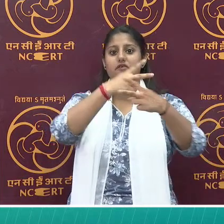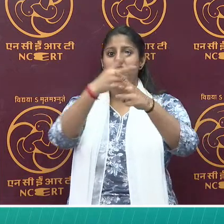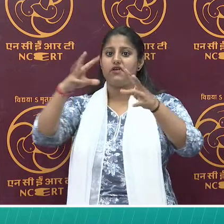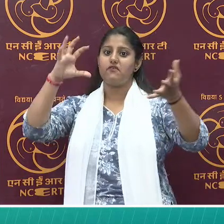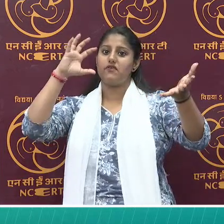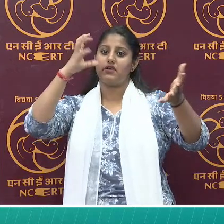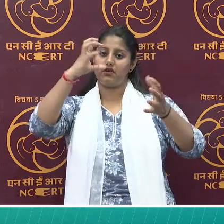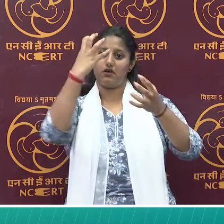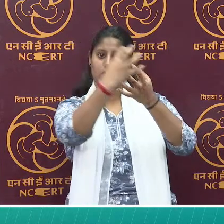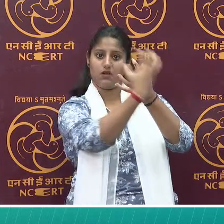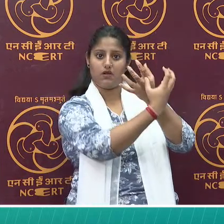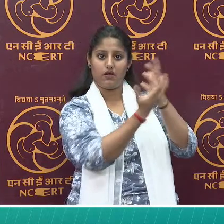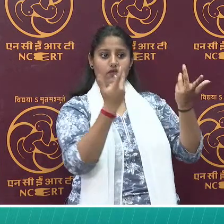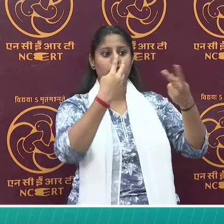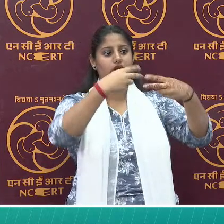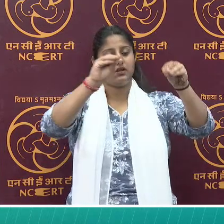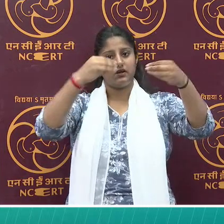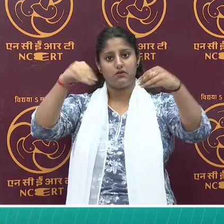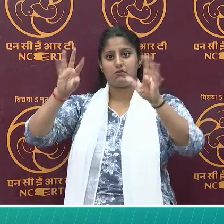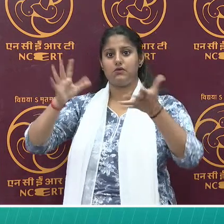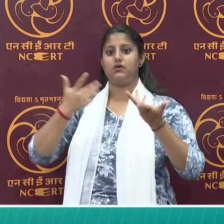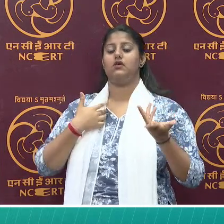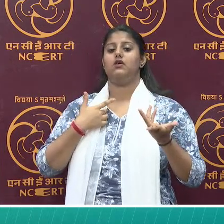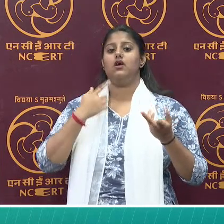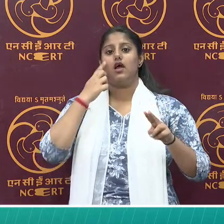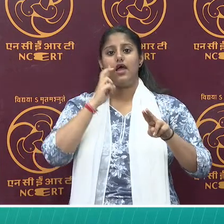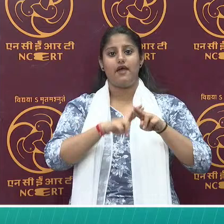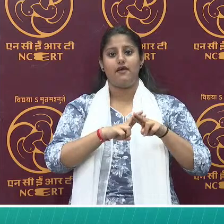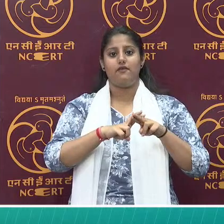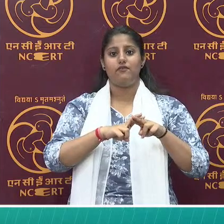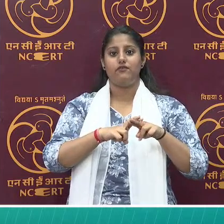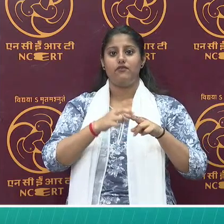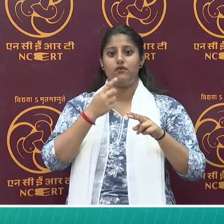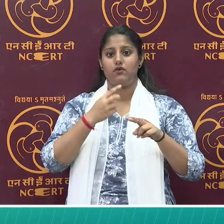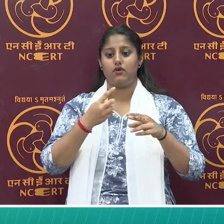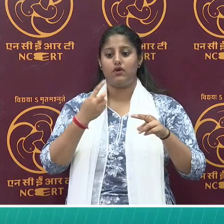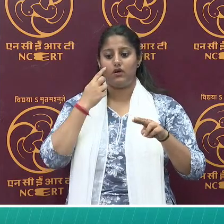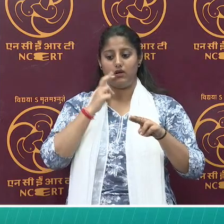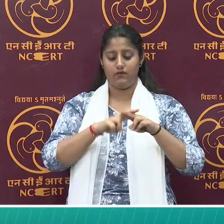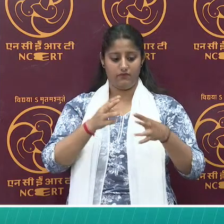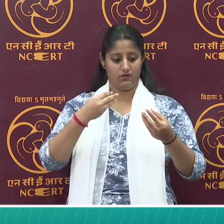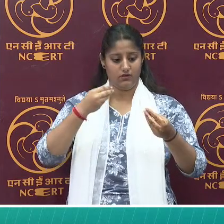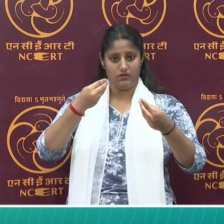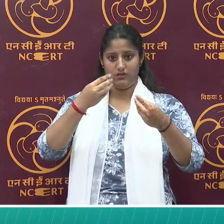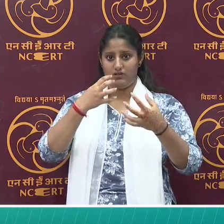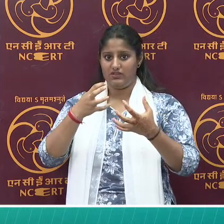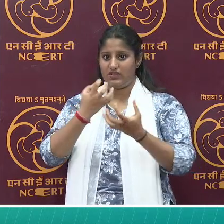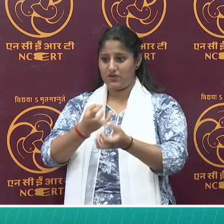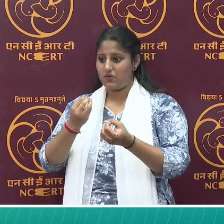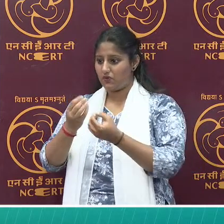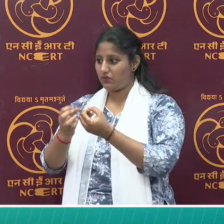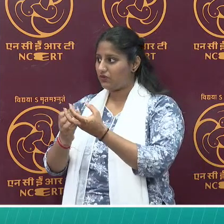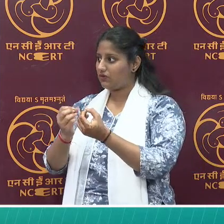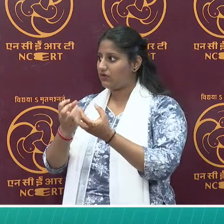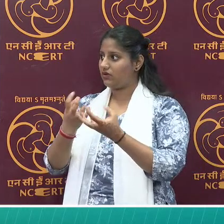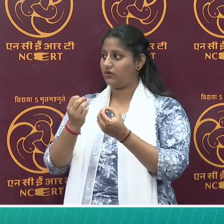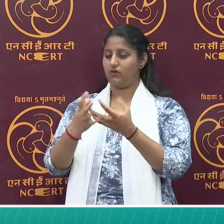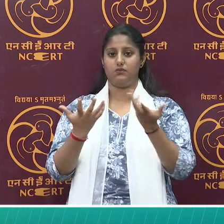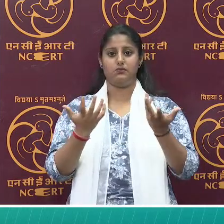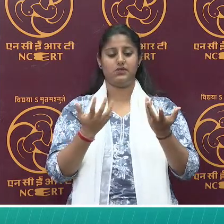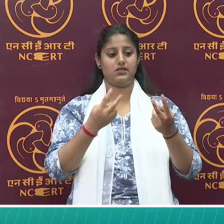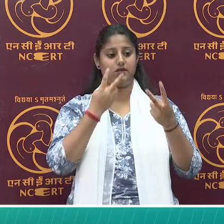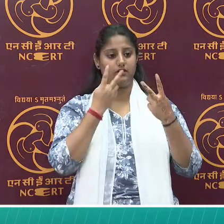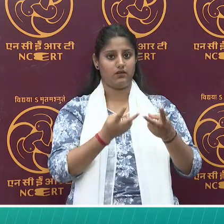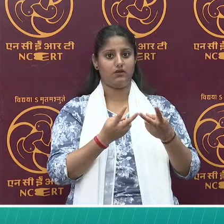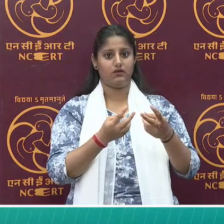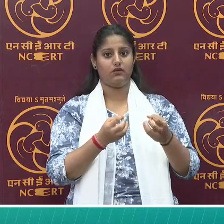stored properly, then what will happen? The grains will rot. So for their shelf life, what we